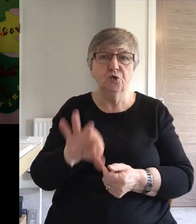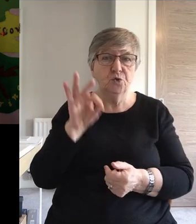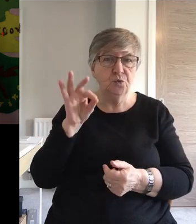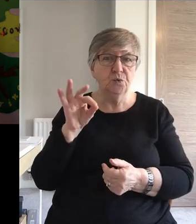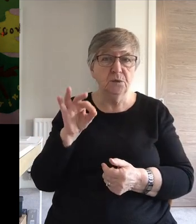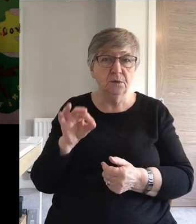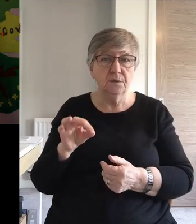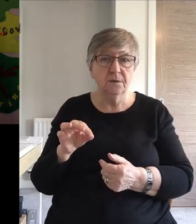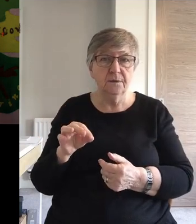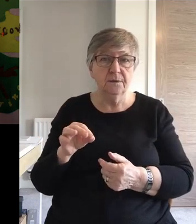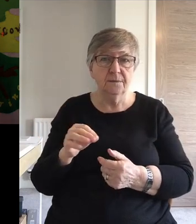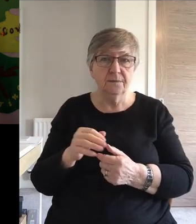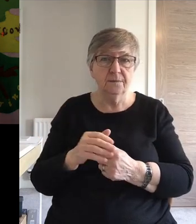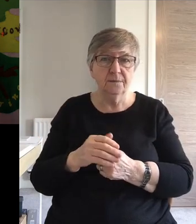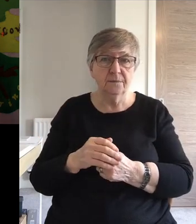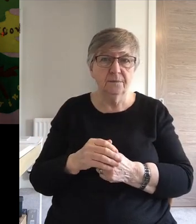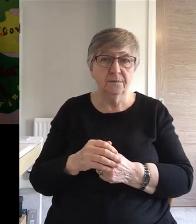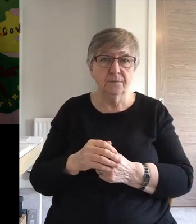Choose.